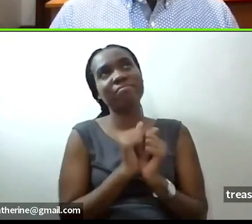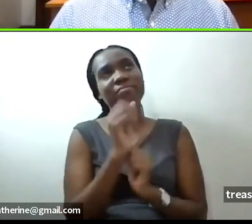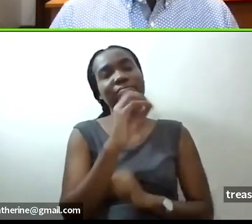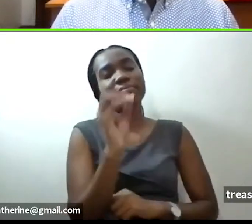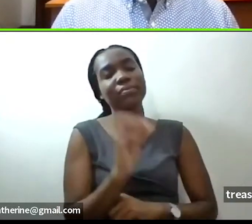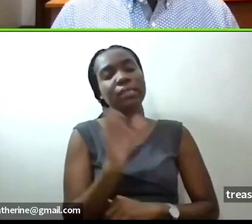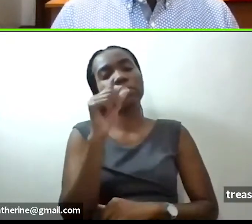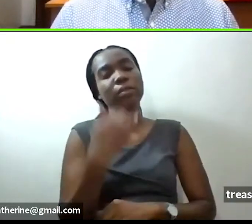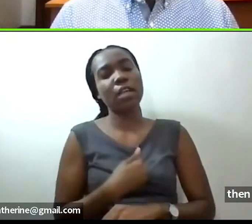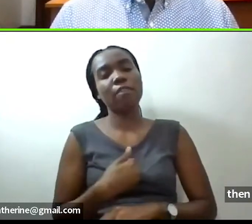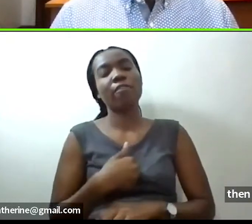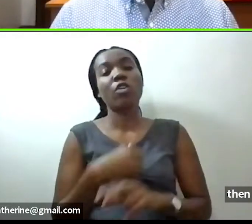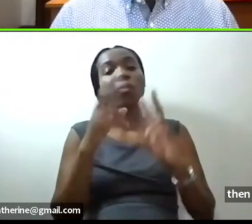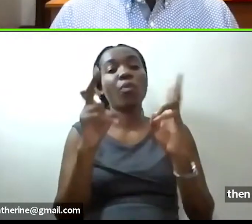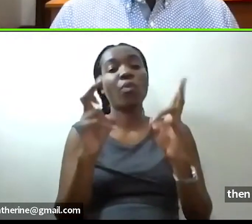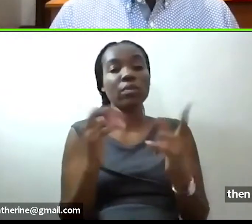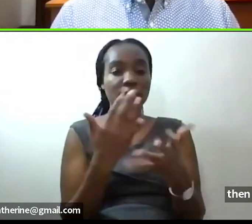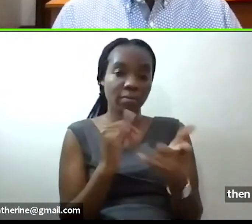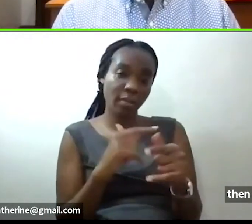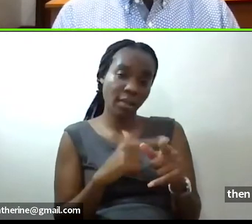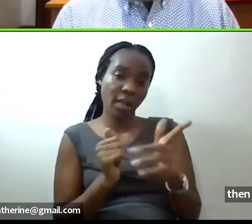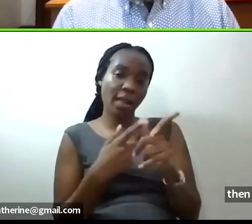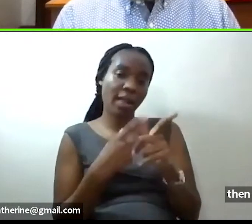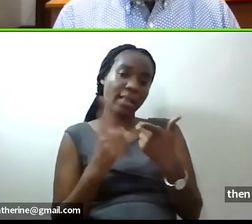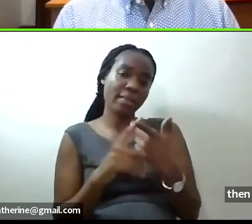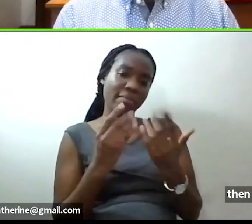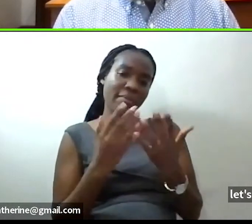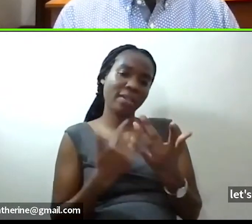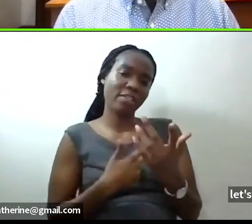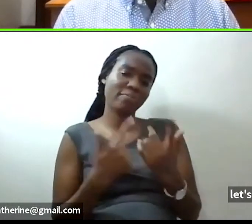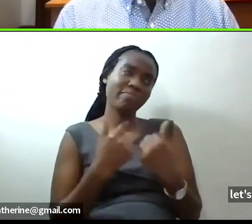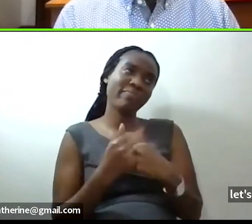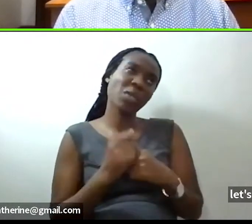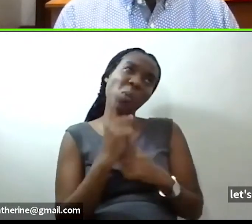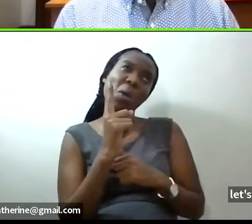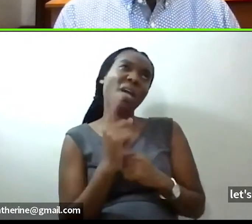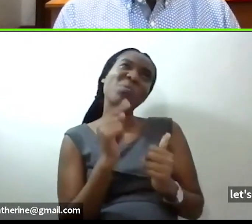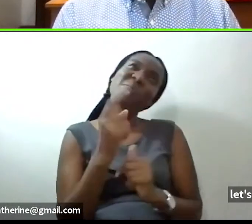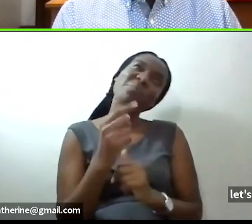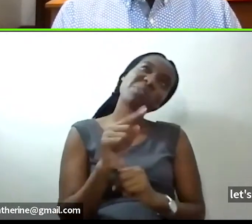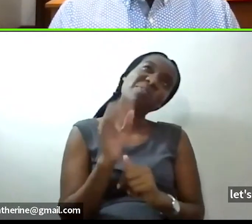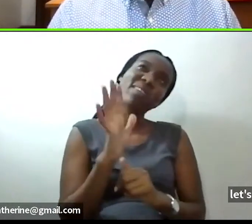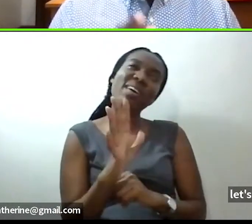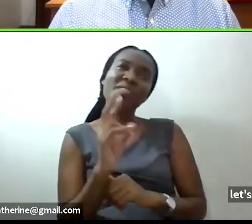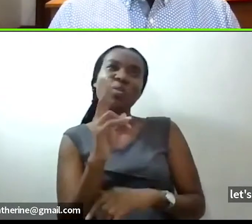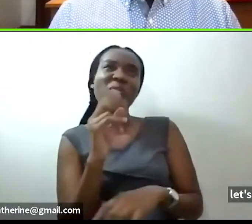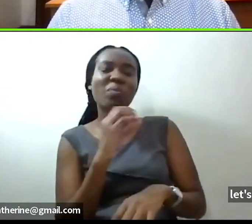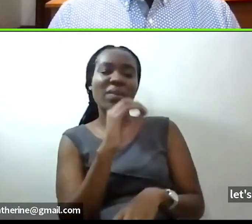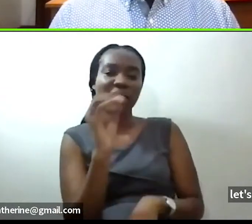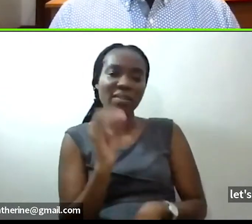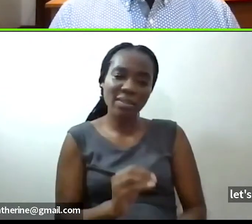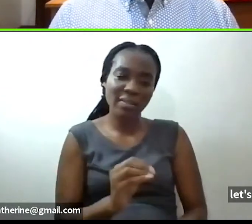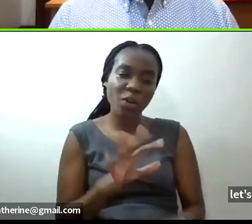margin, let's say like 1 or 1.5 or 2% above the reference period.